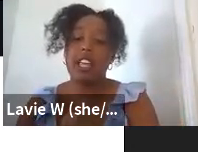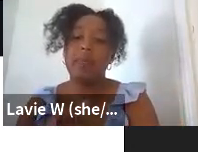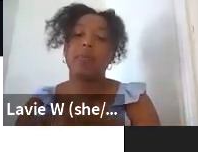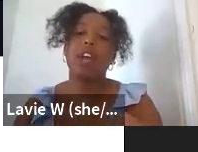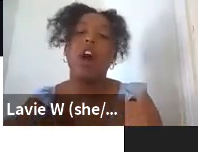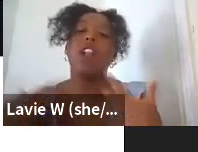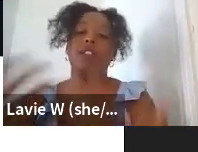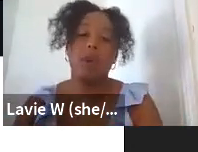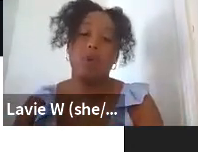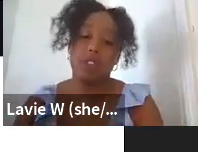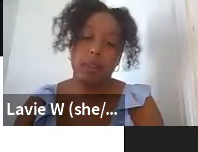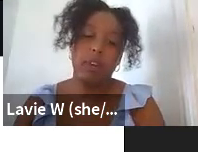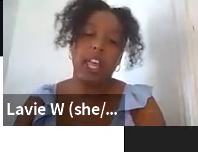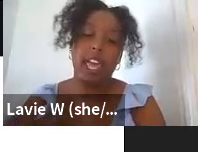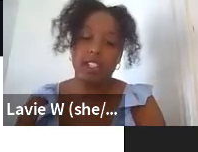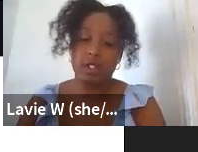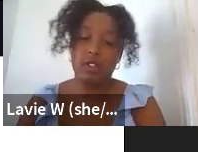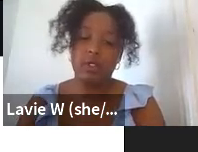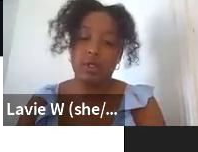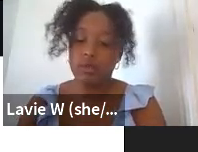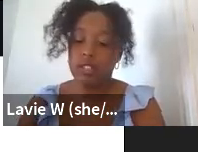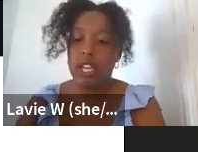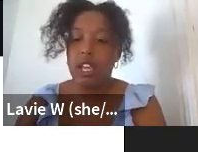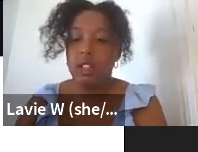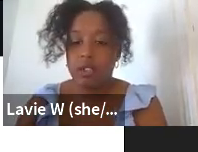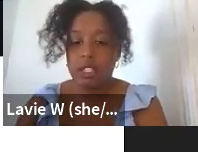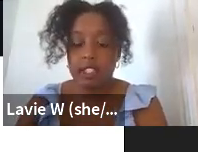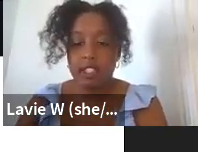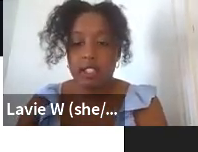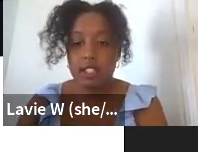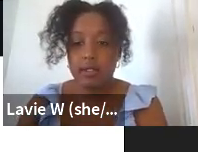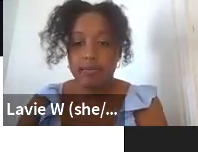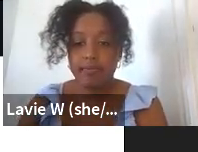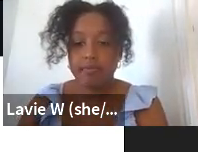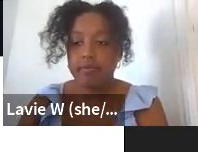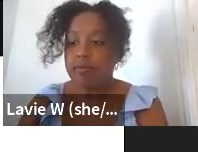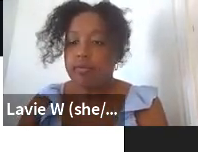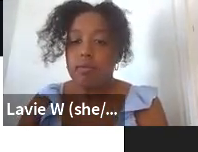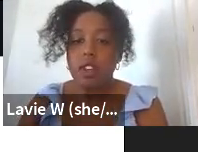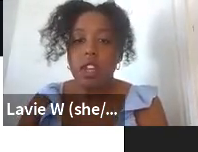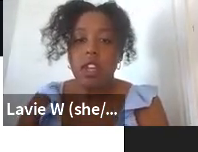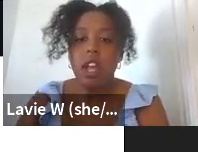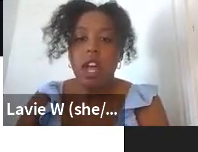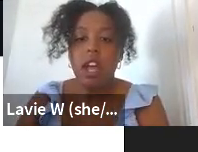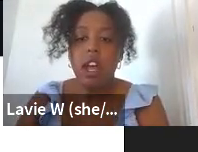it I bring all of that with me when I enter those spaces.